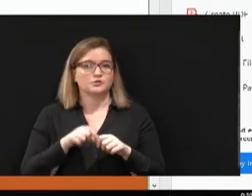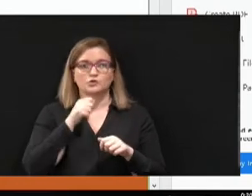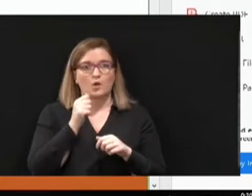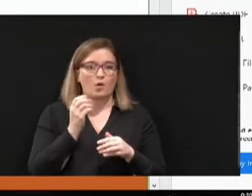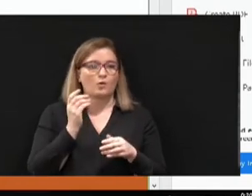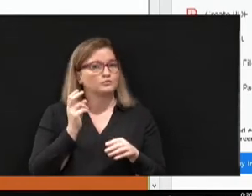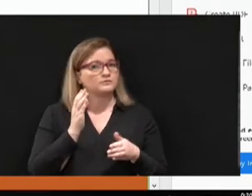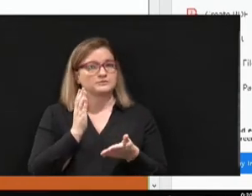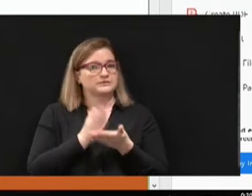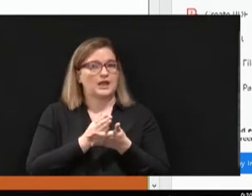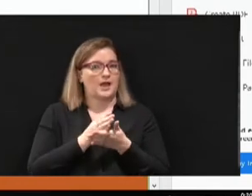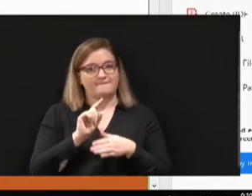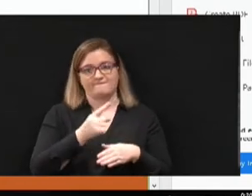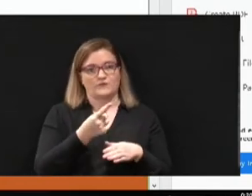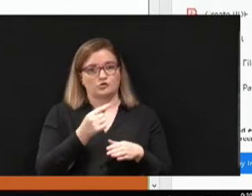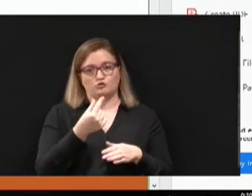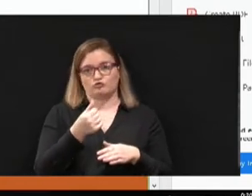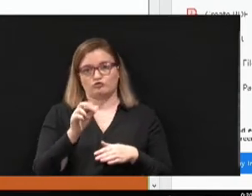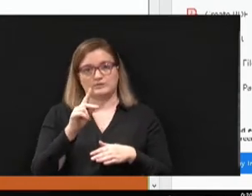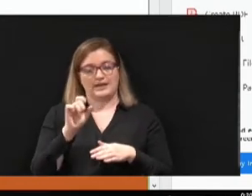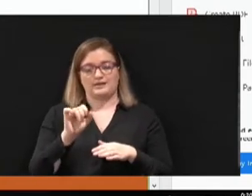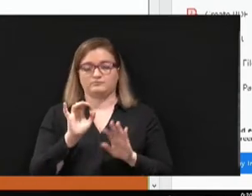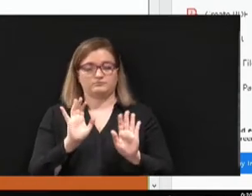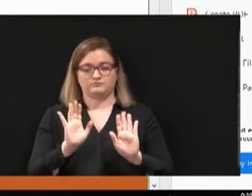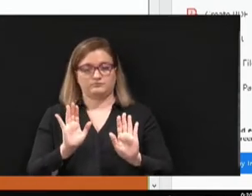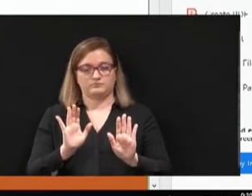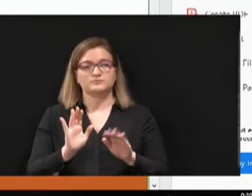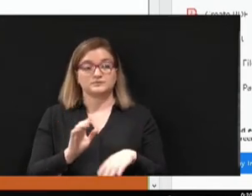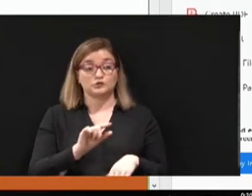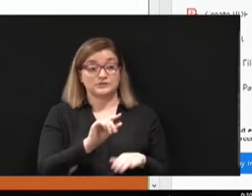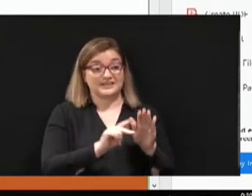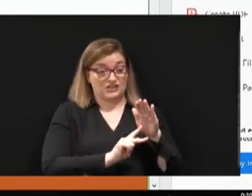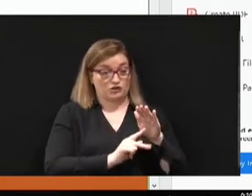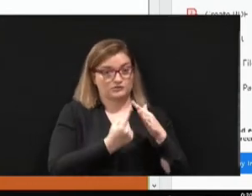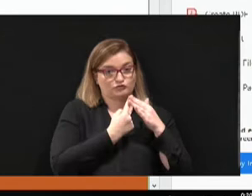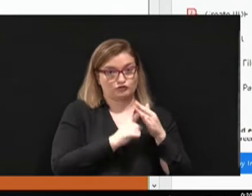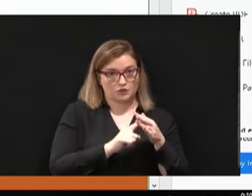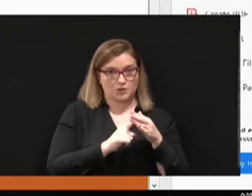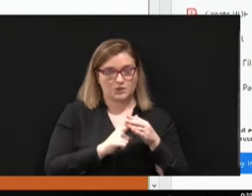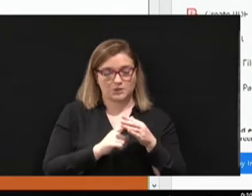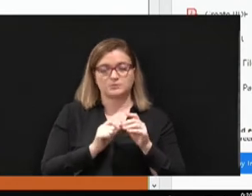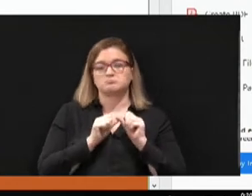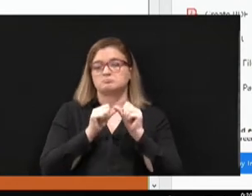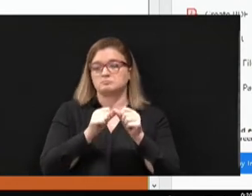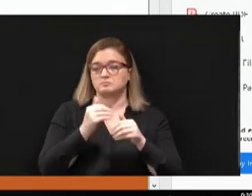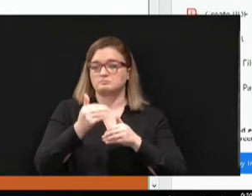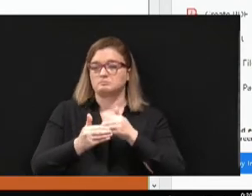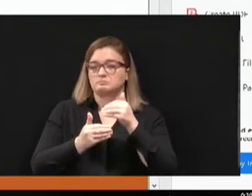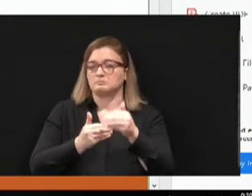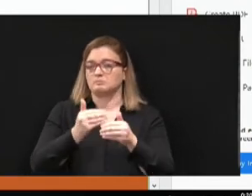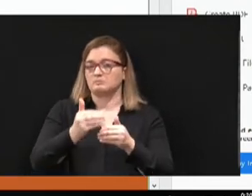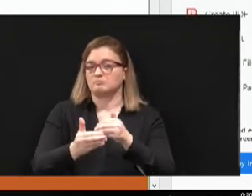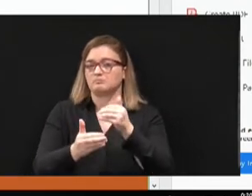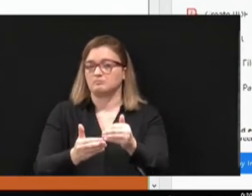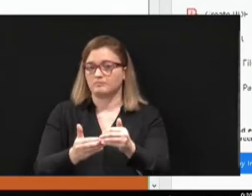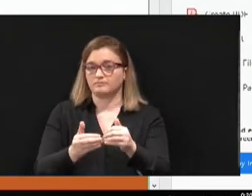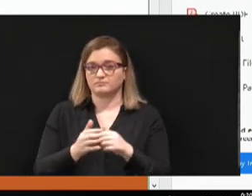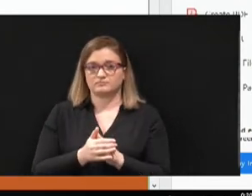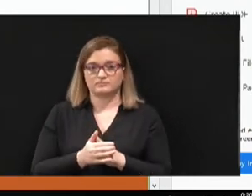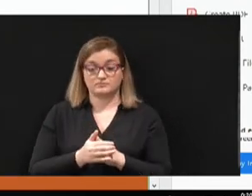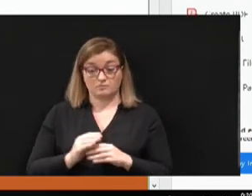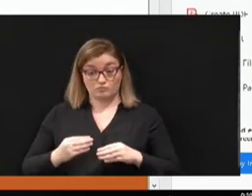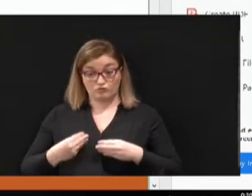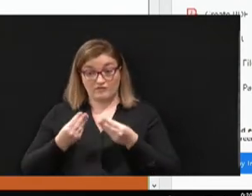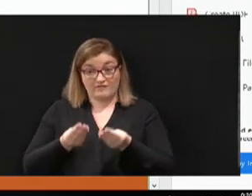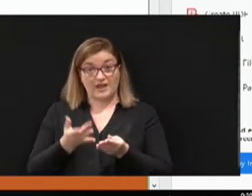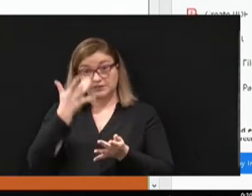you begin. It facilitates learning to read for other children. Giving smart kids information, because